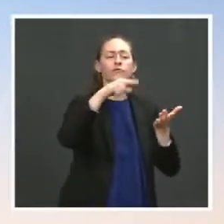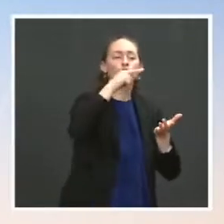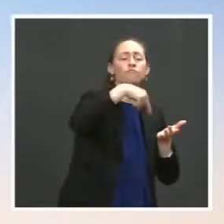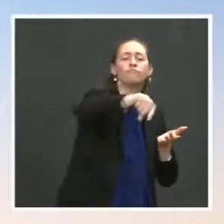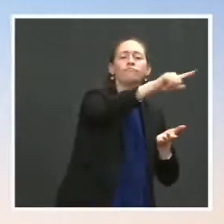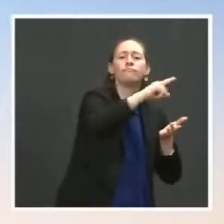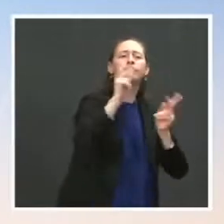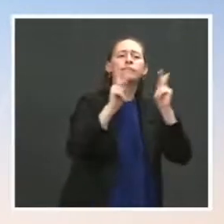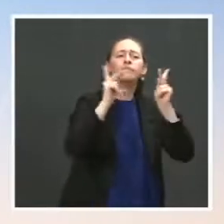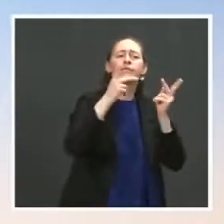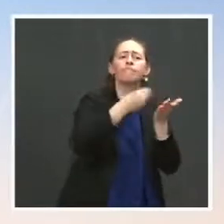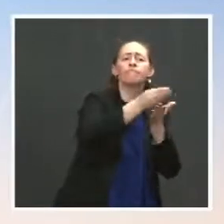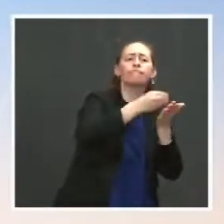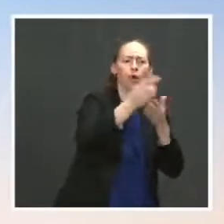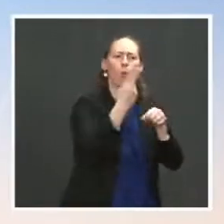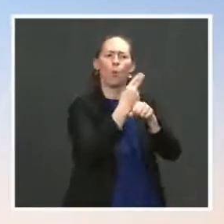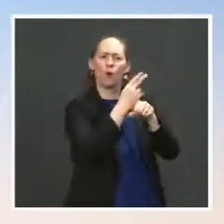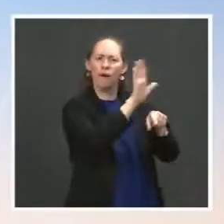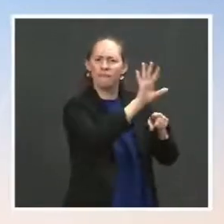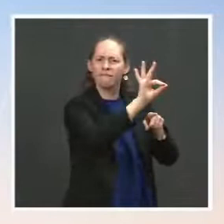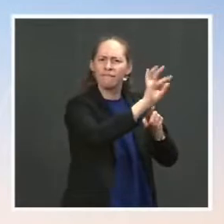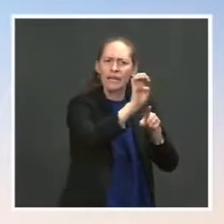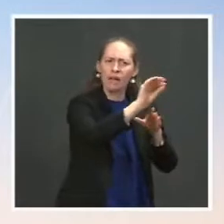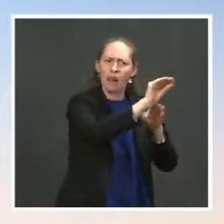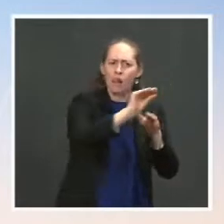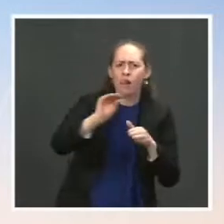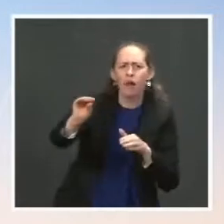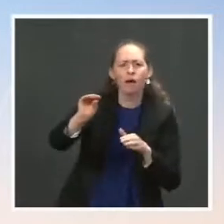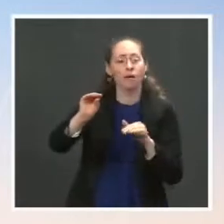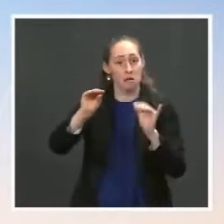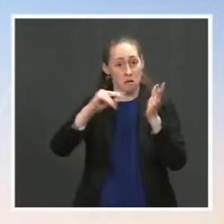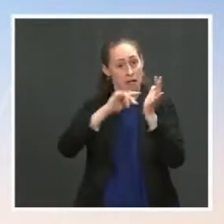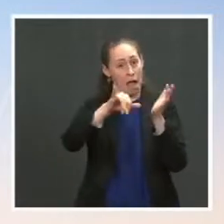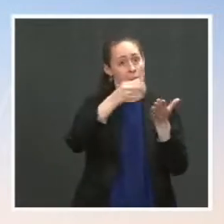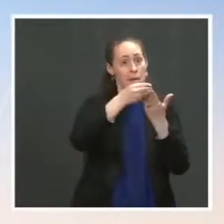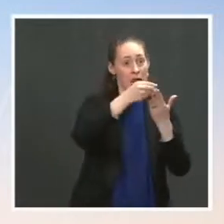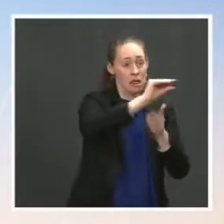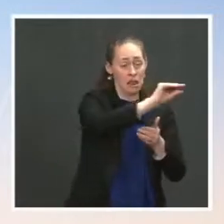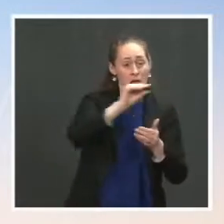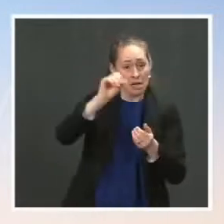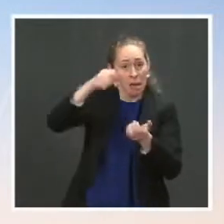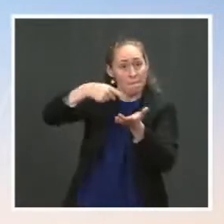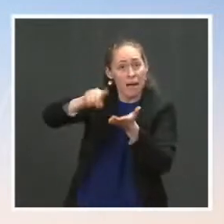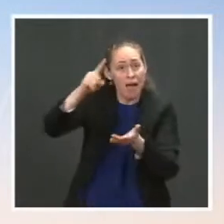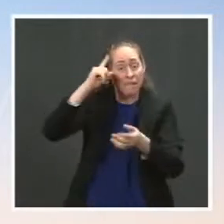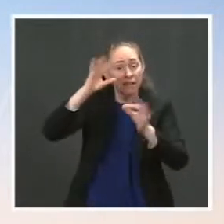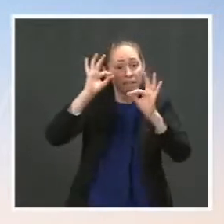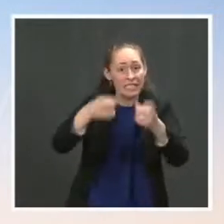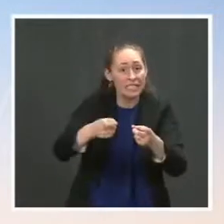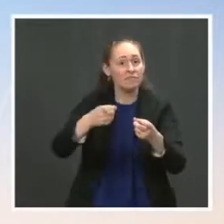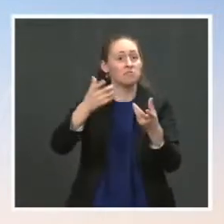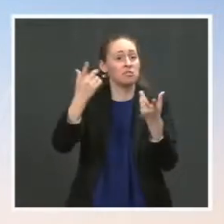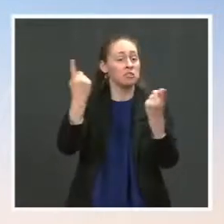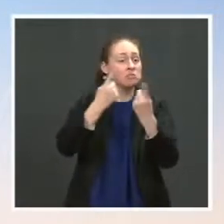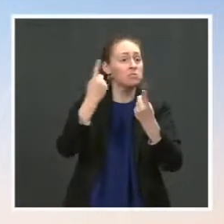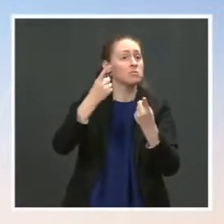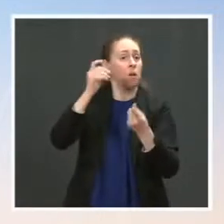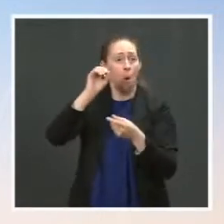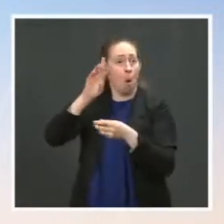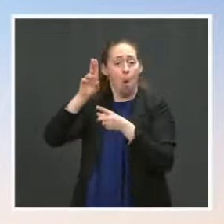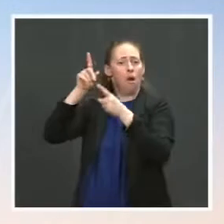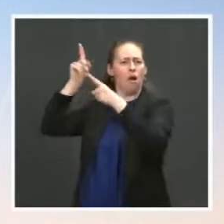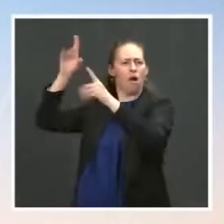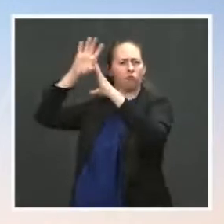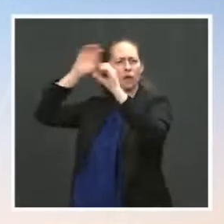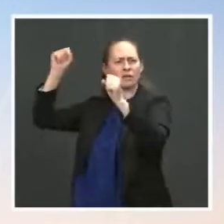and repairs, does this administration have a plan to cover maintenance and repairs for all the infrastructure that's being built? So, as you know,